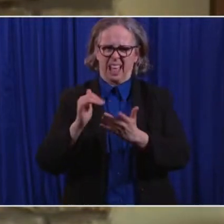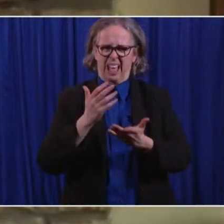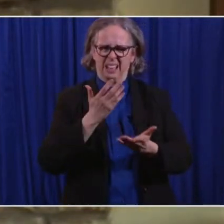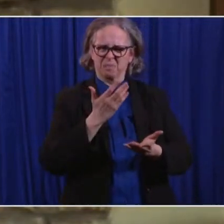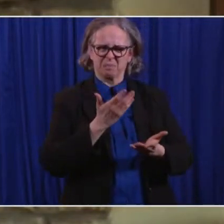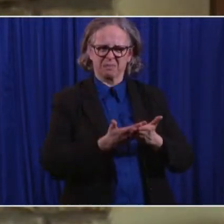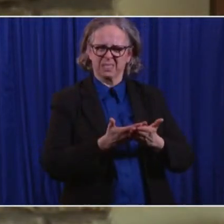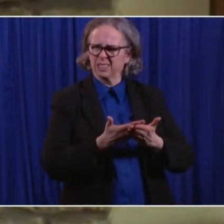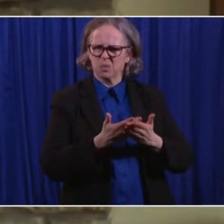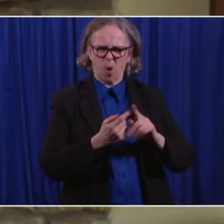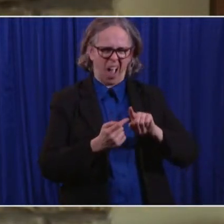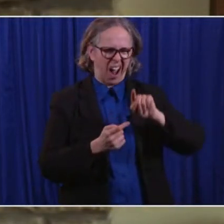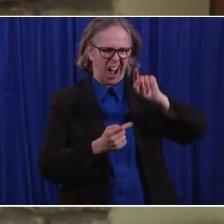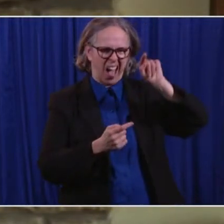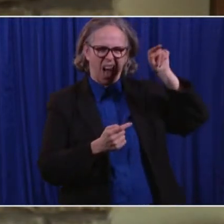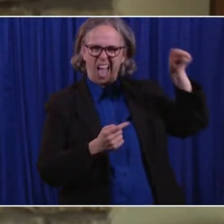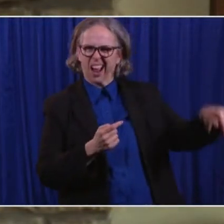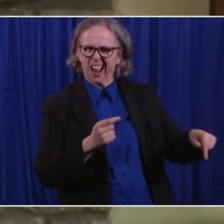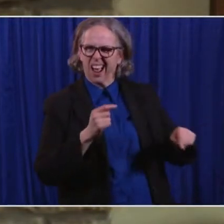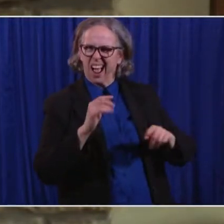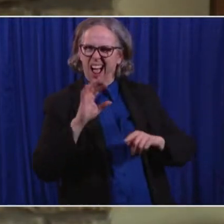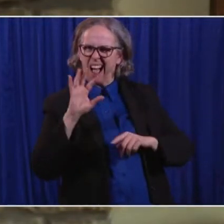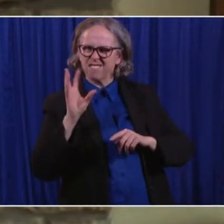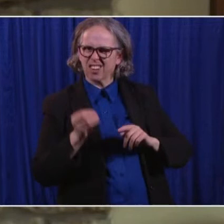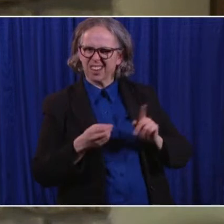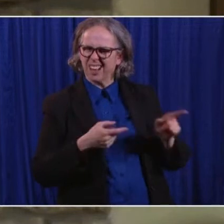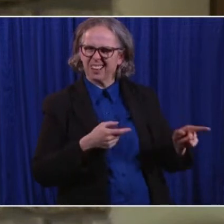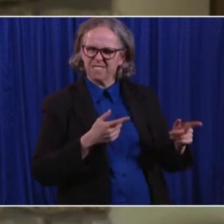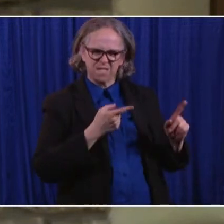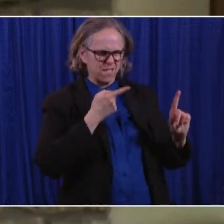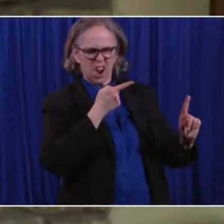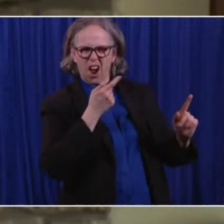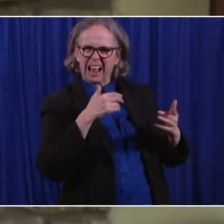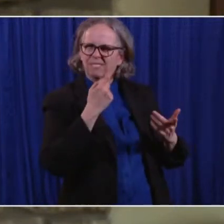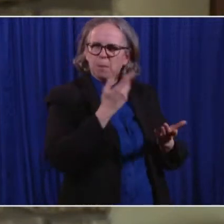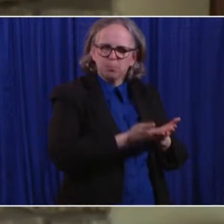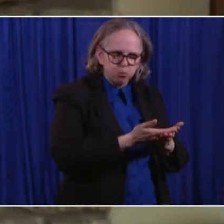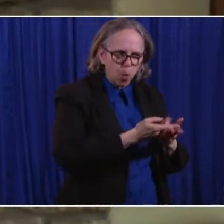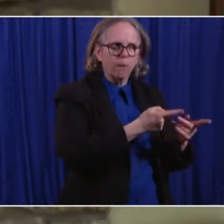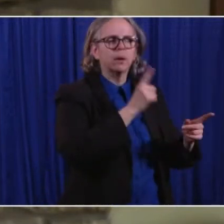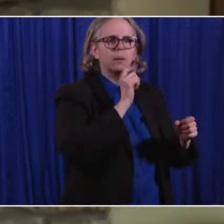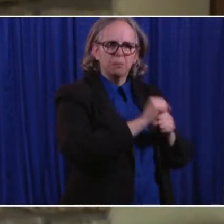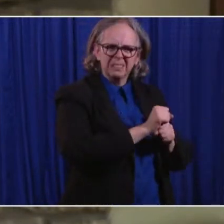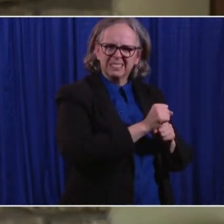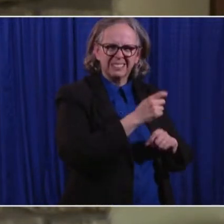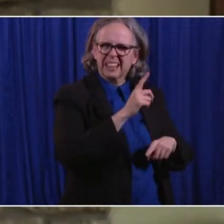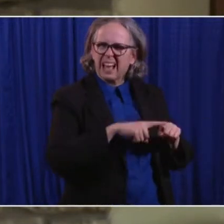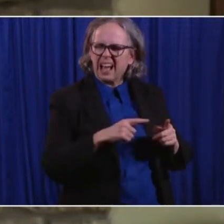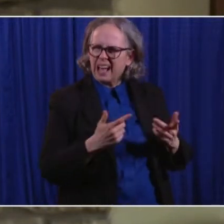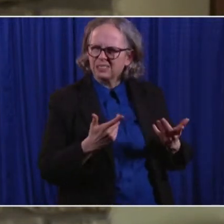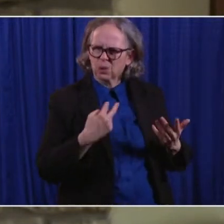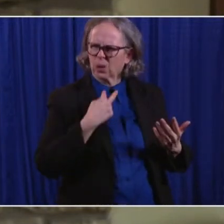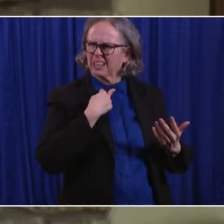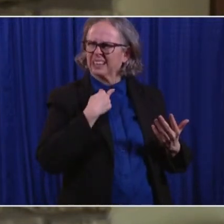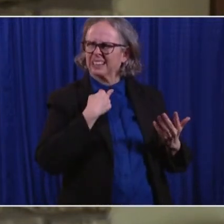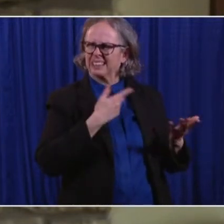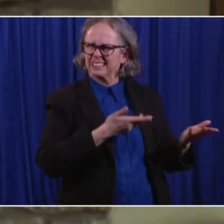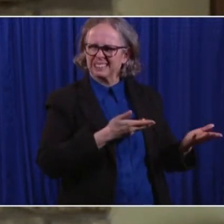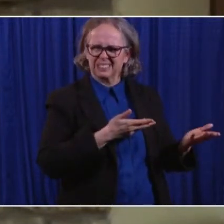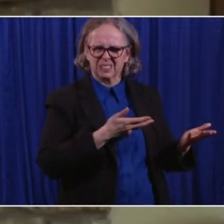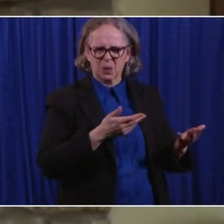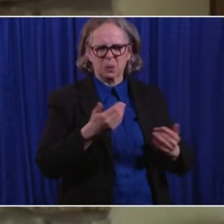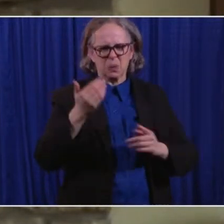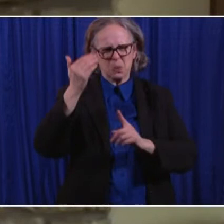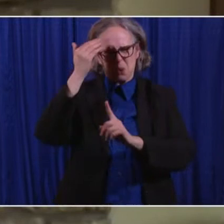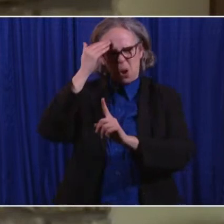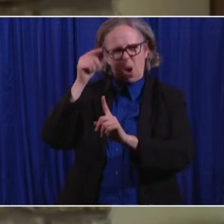in contact with in that other country had been medically diagnosed as having Ebola. There's no way